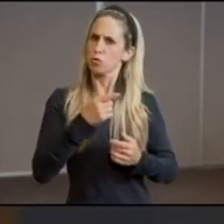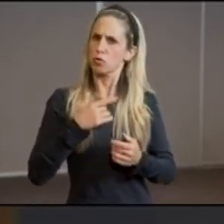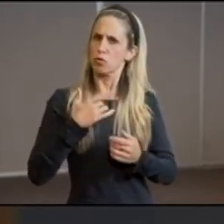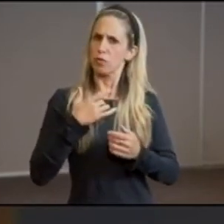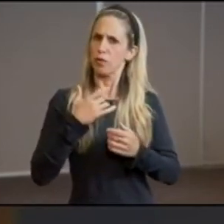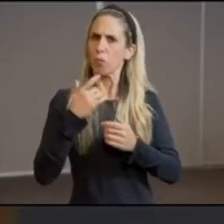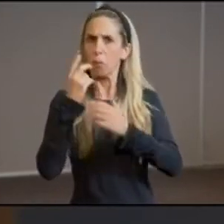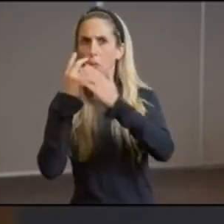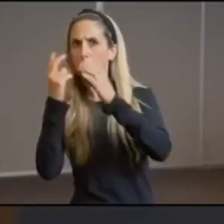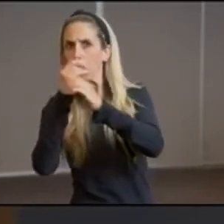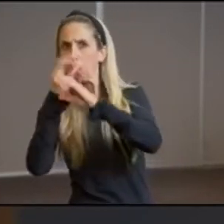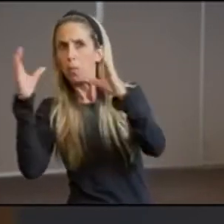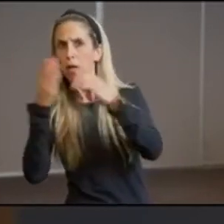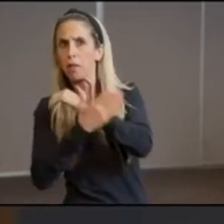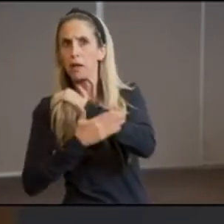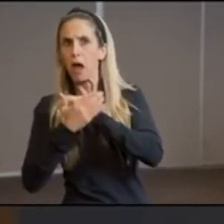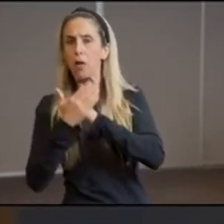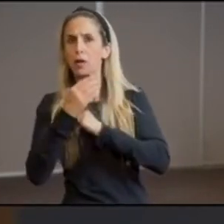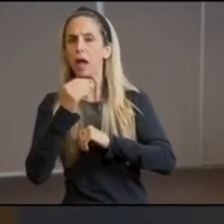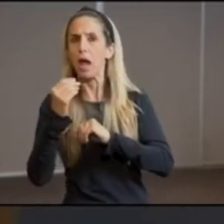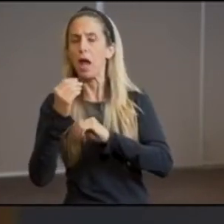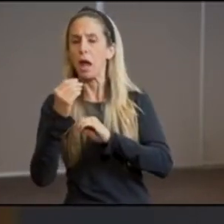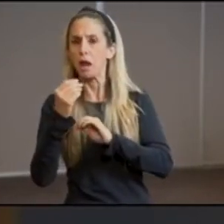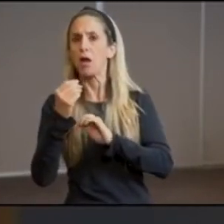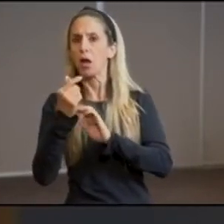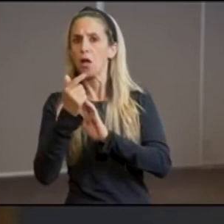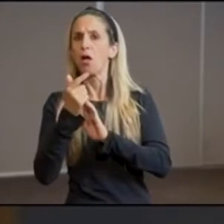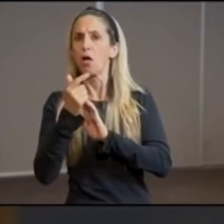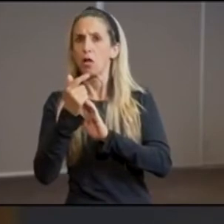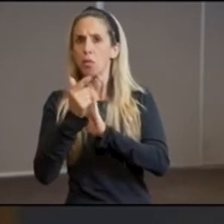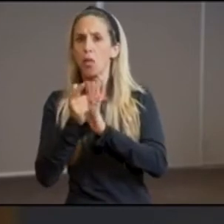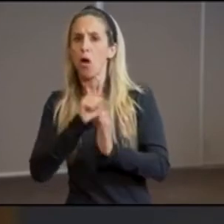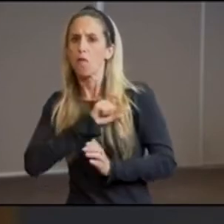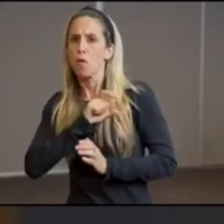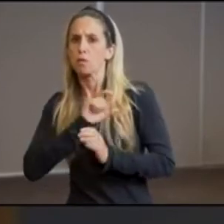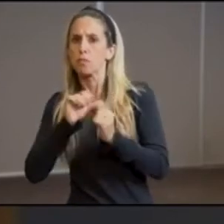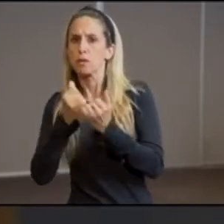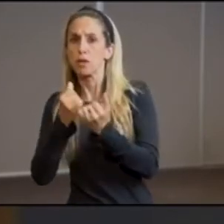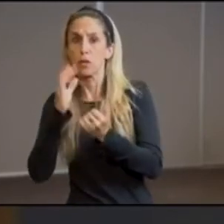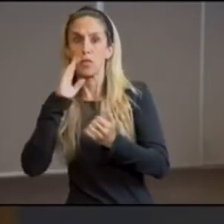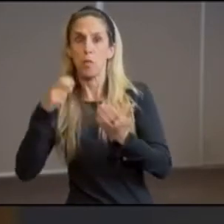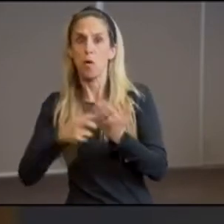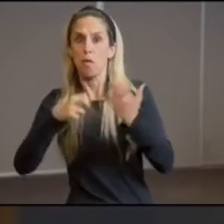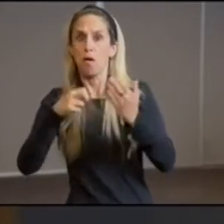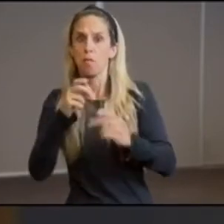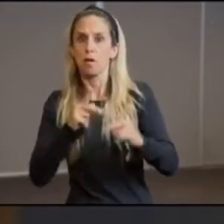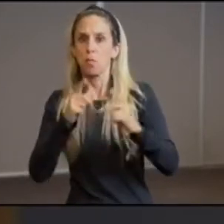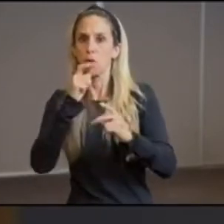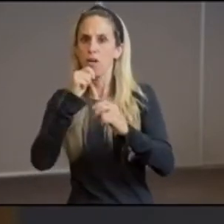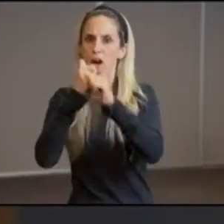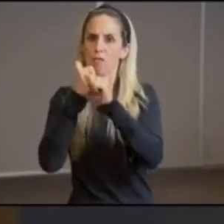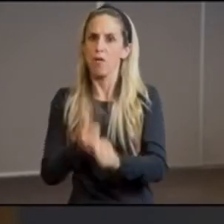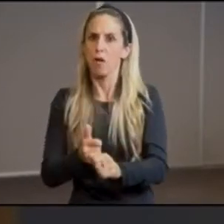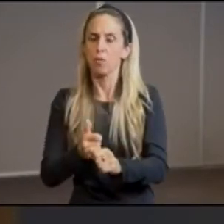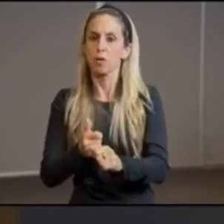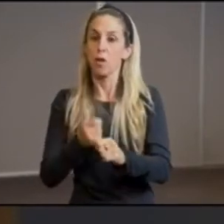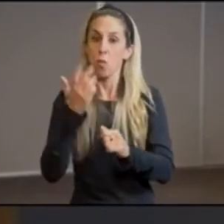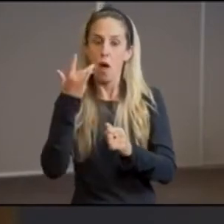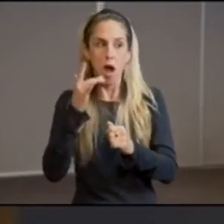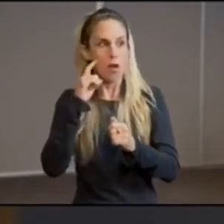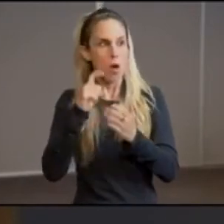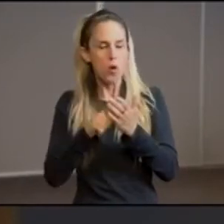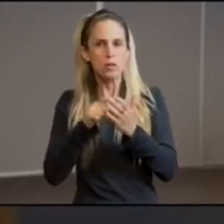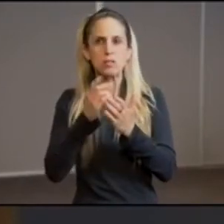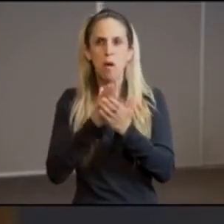foresee the county and local law enforcement agencies citing people who are not in compliance? There's been, widespread videos